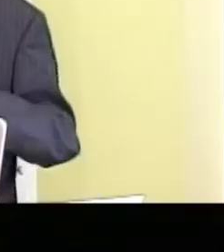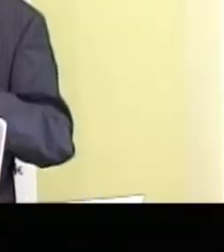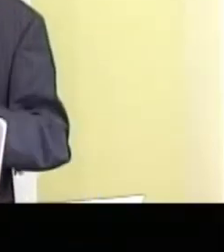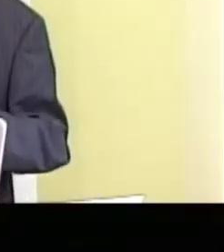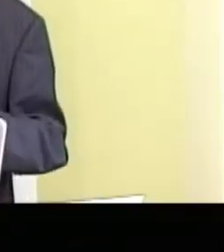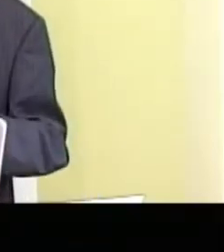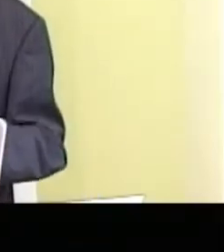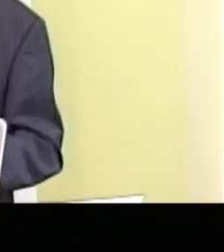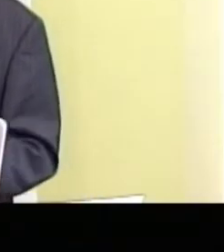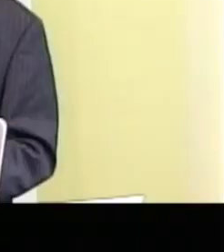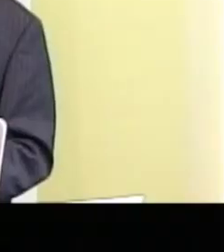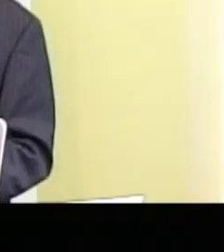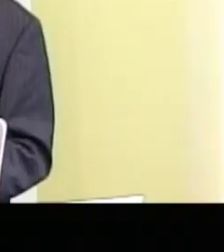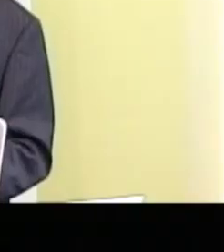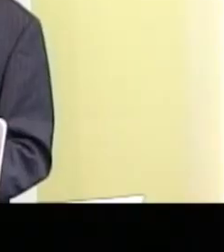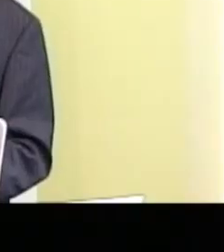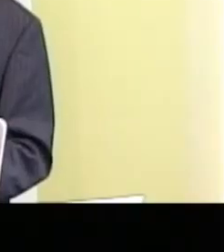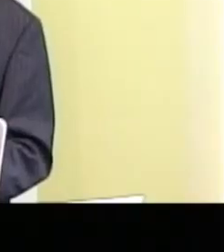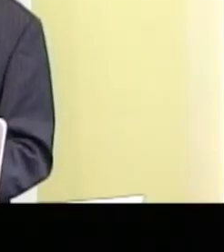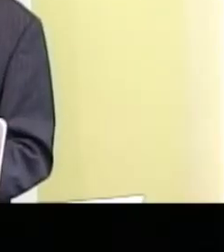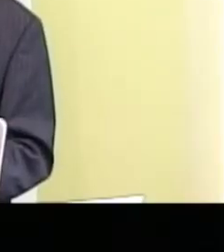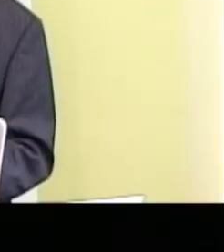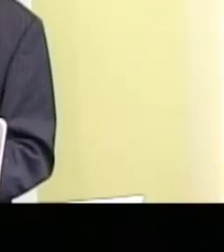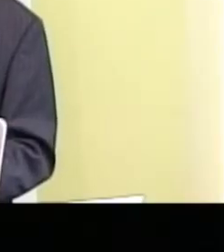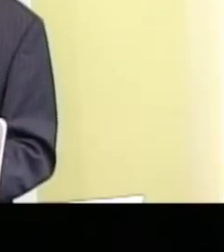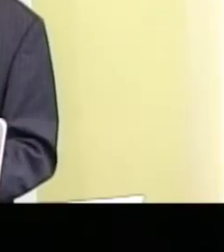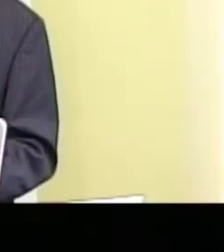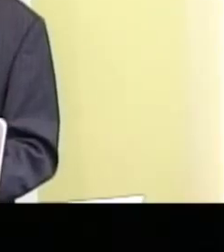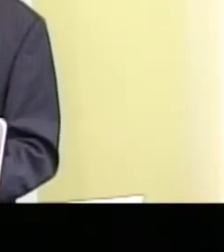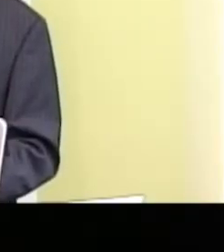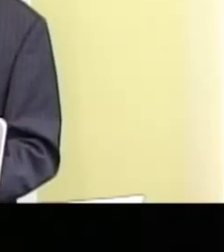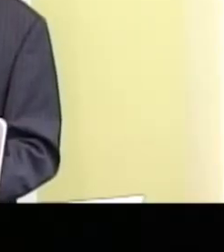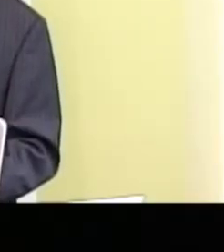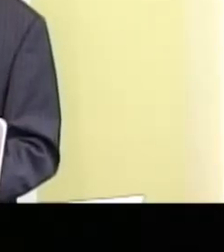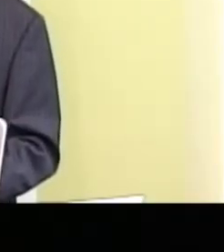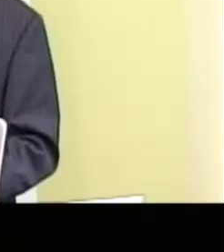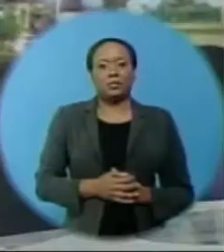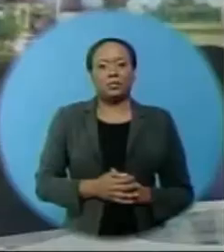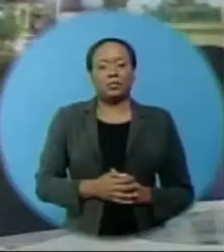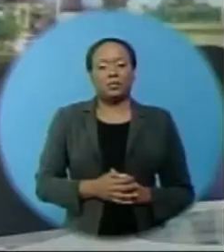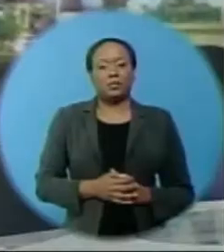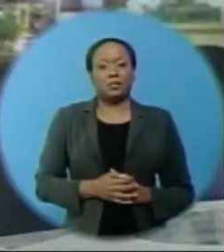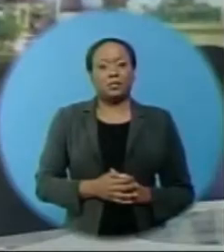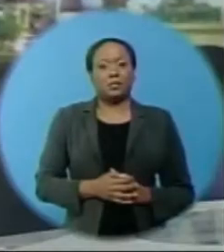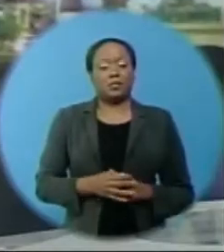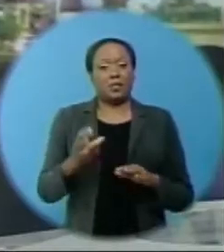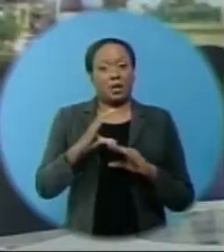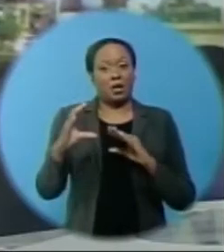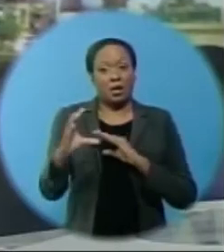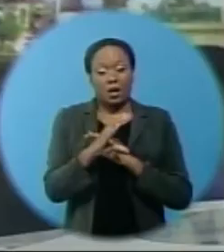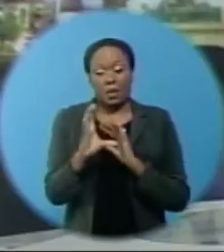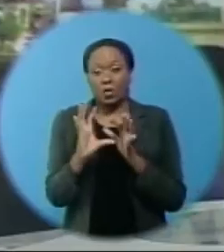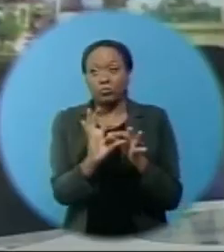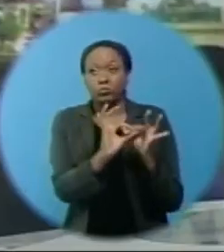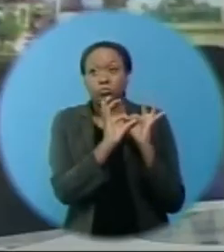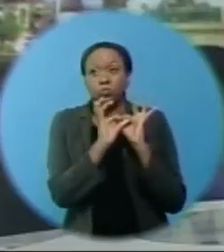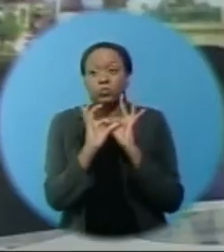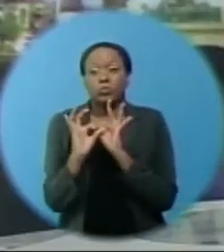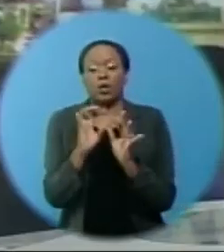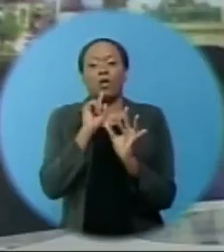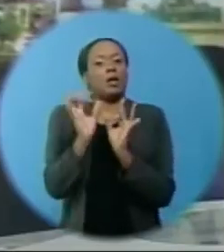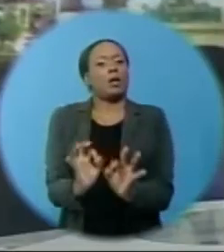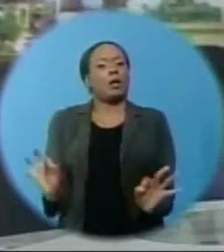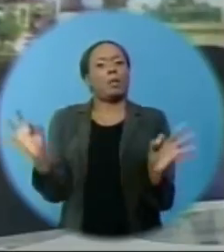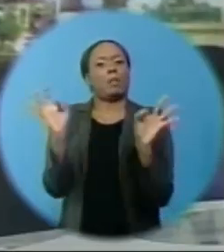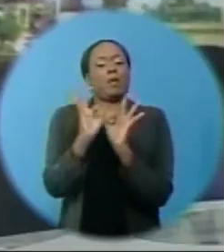there and craft quality content that they want to see, yeah? They want to recognize. Regional cooperation is critical to